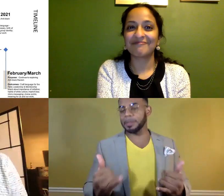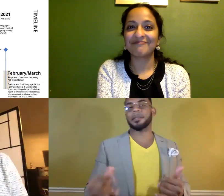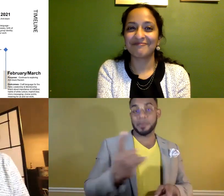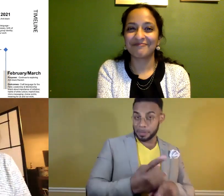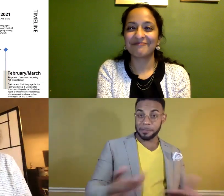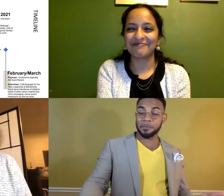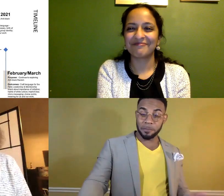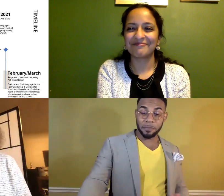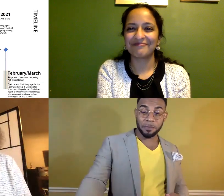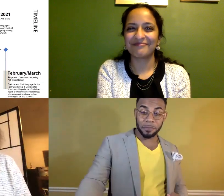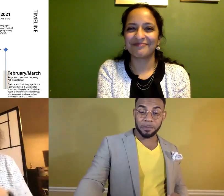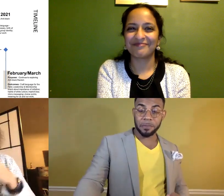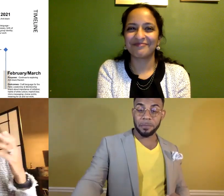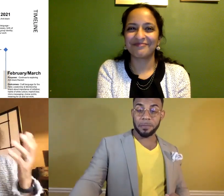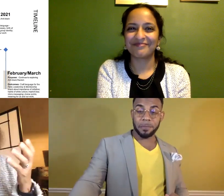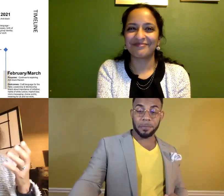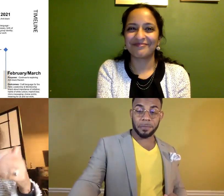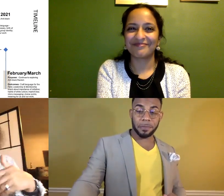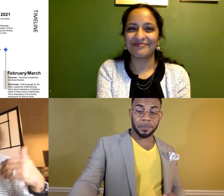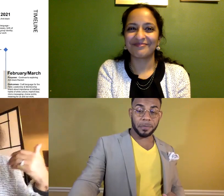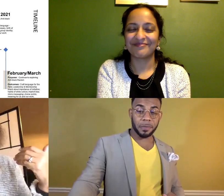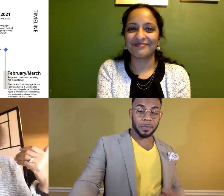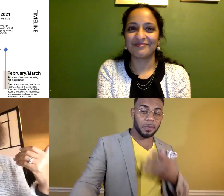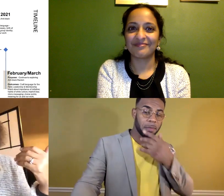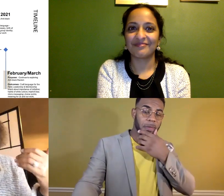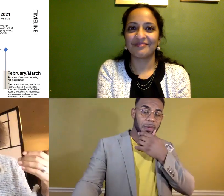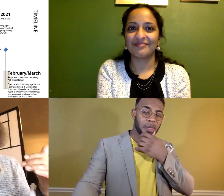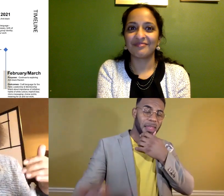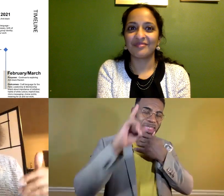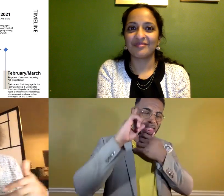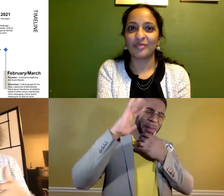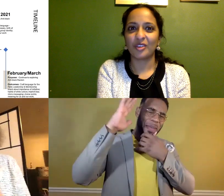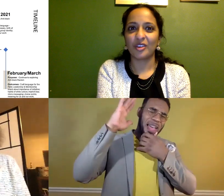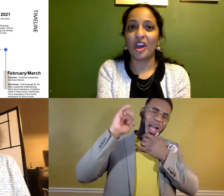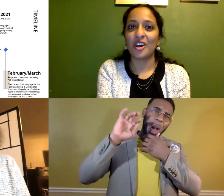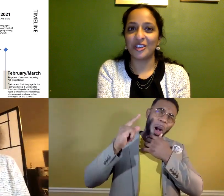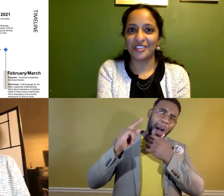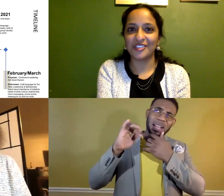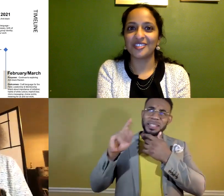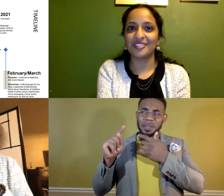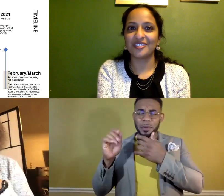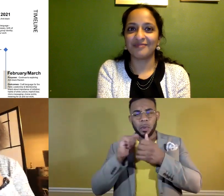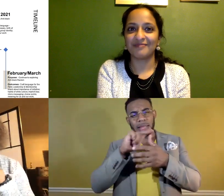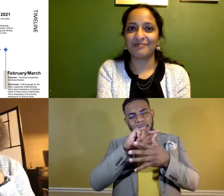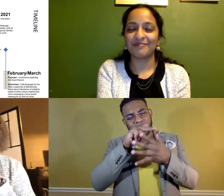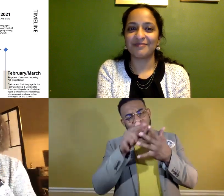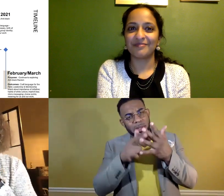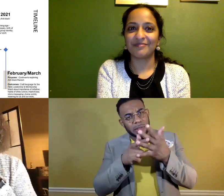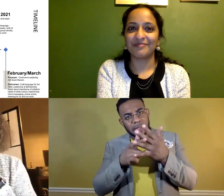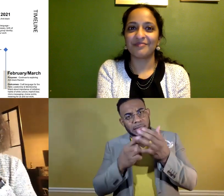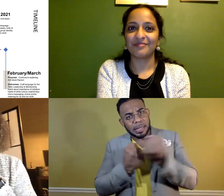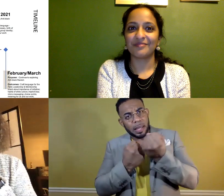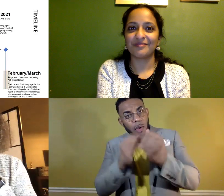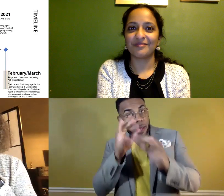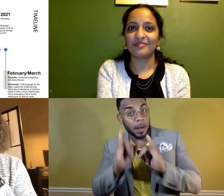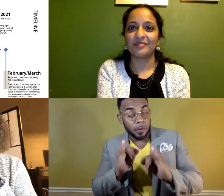right? We actually started back in August, September with a series of stakeholder